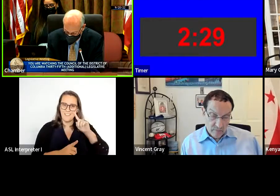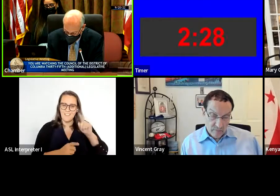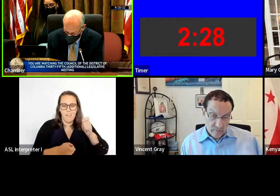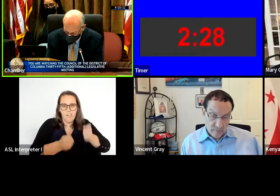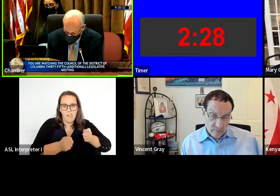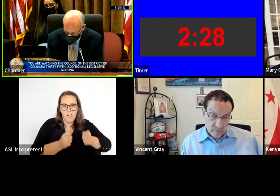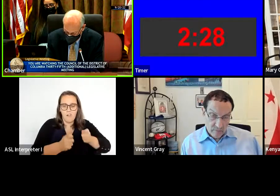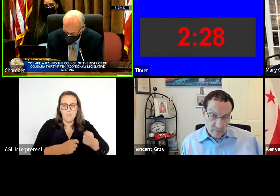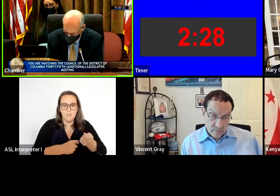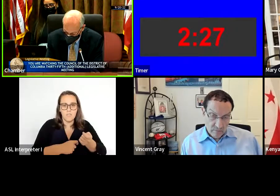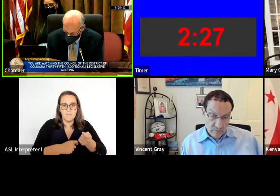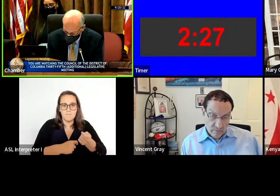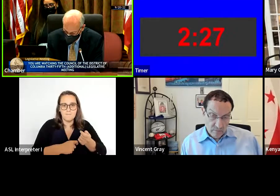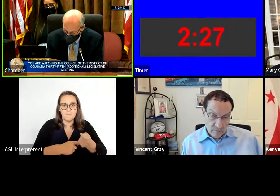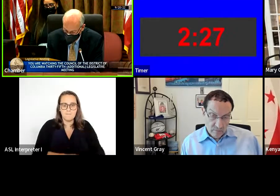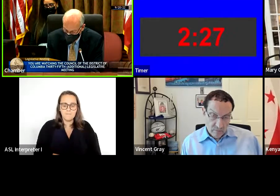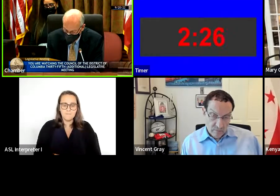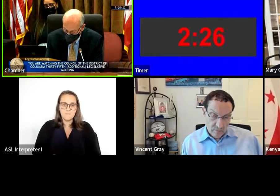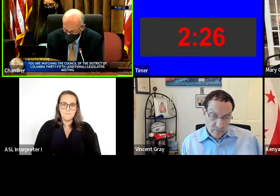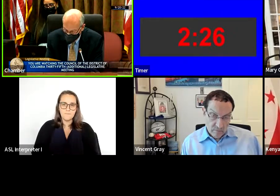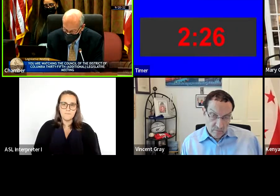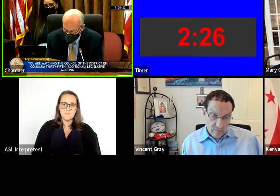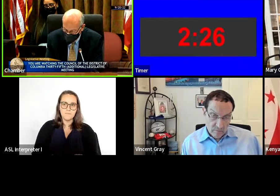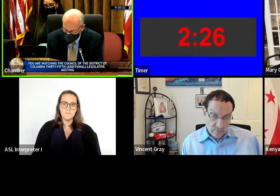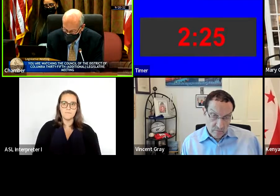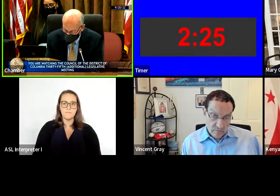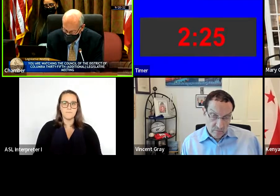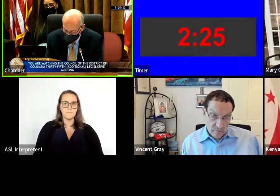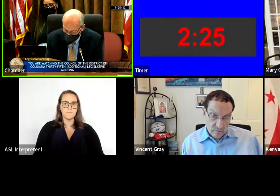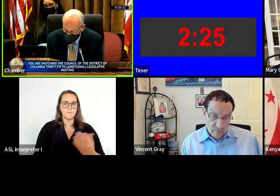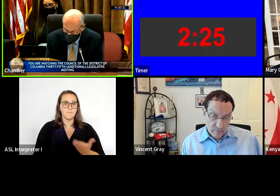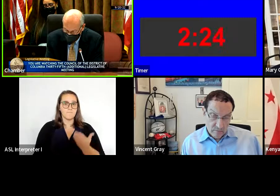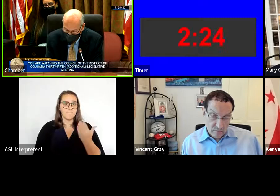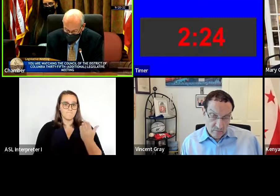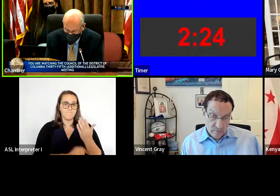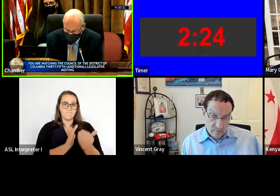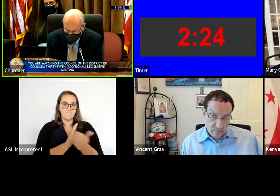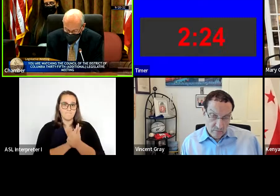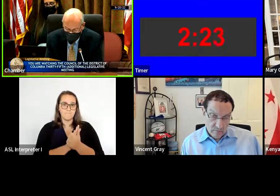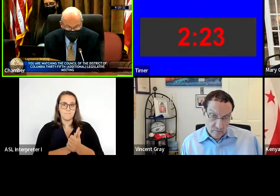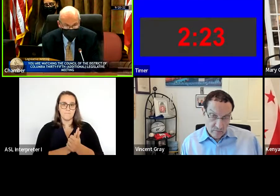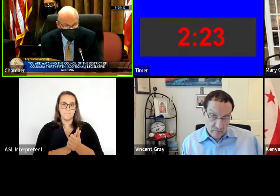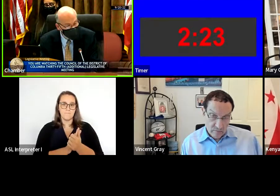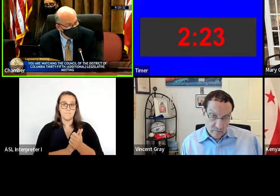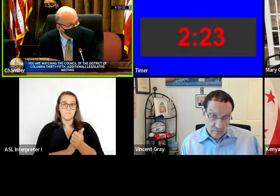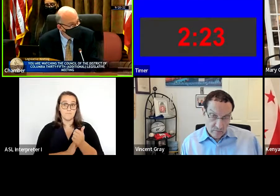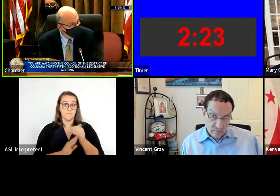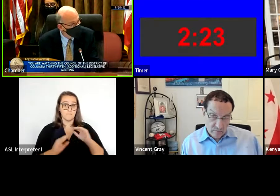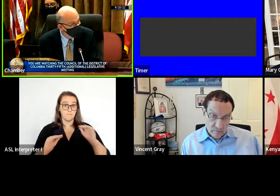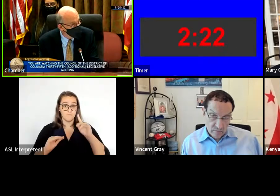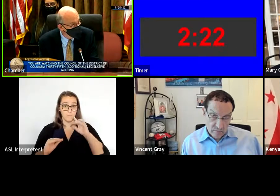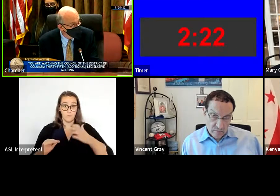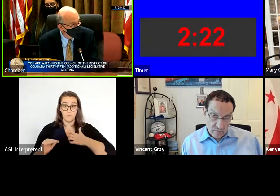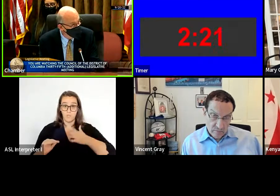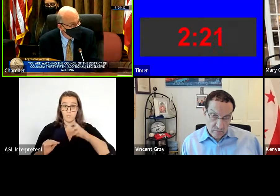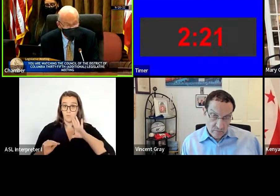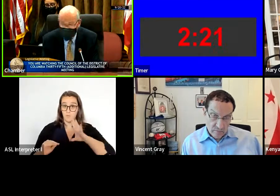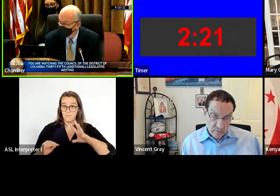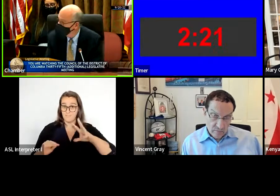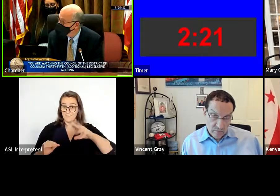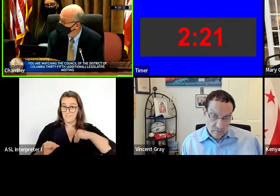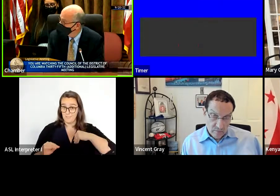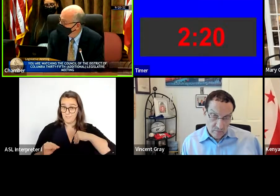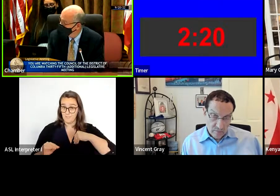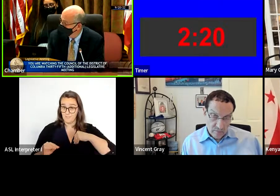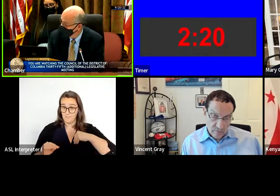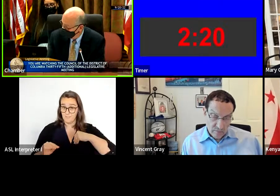to that language. So I move this amendment. If there's no objection, the amendment will be accepted. The